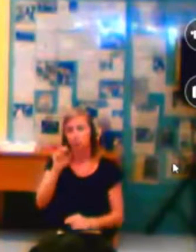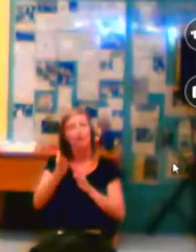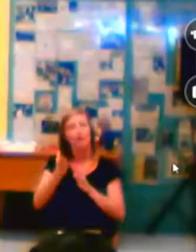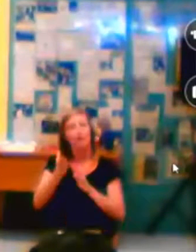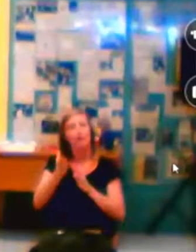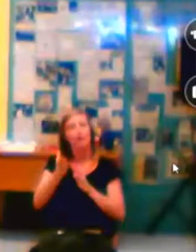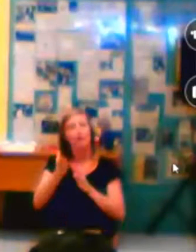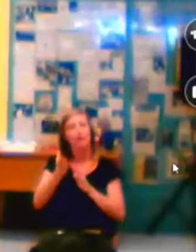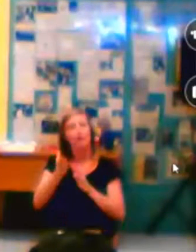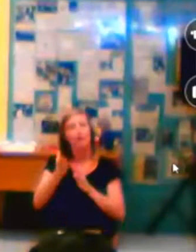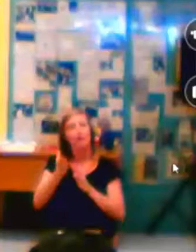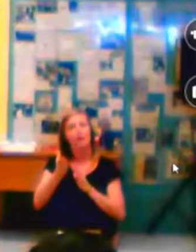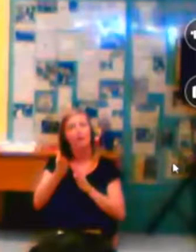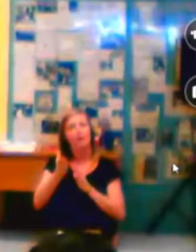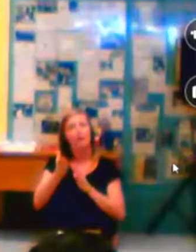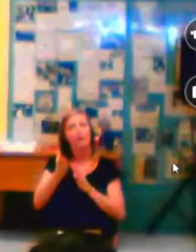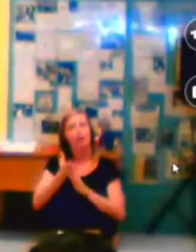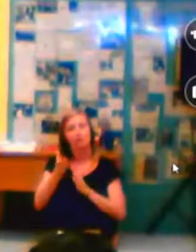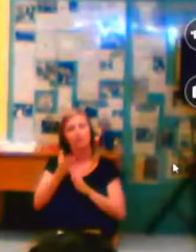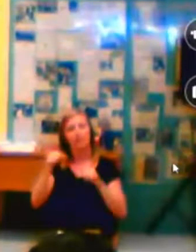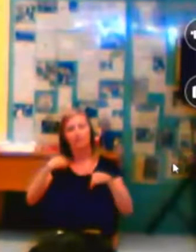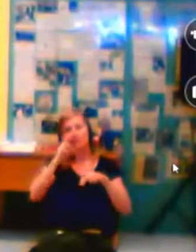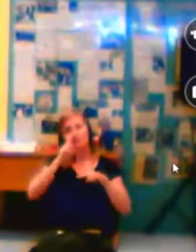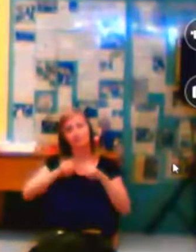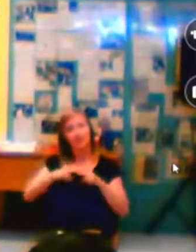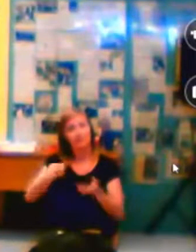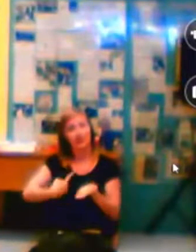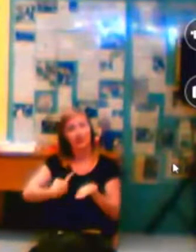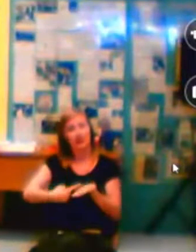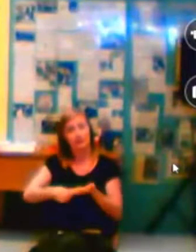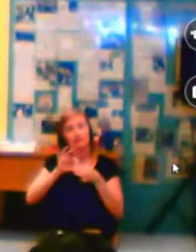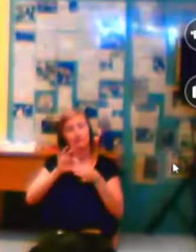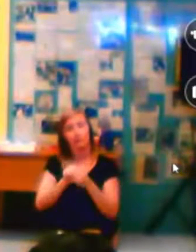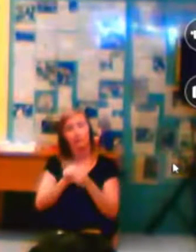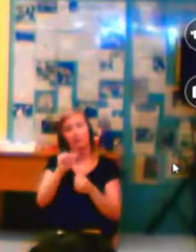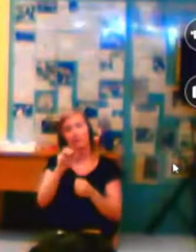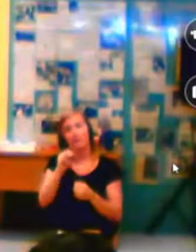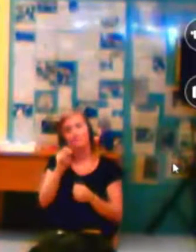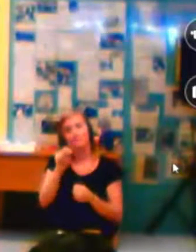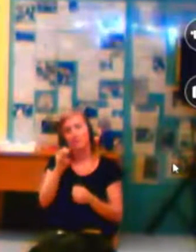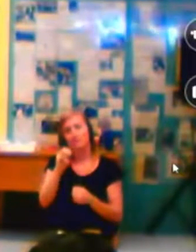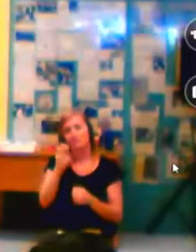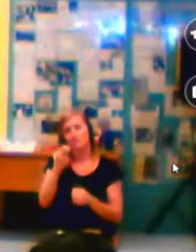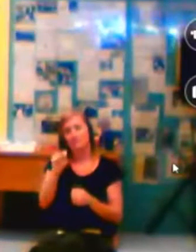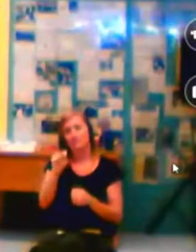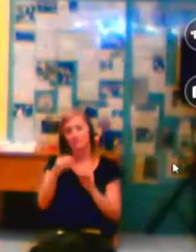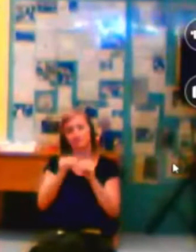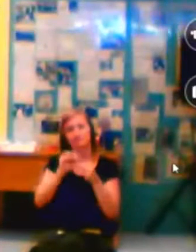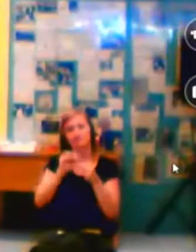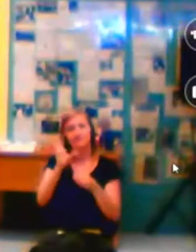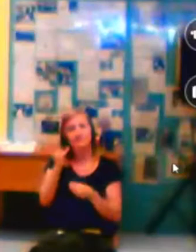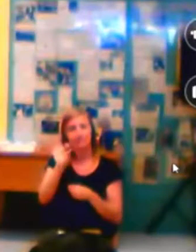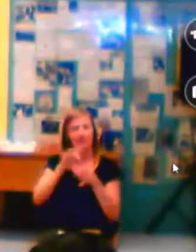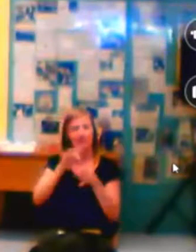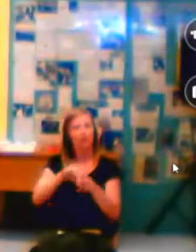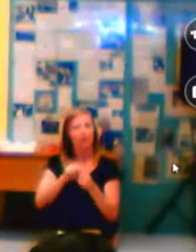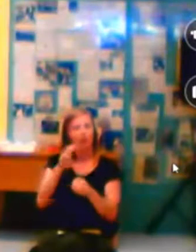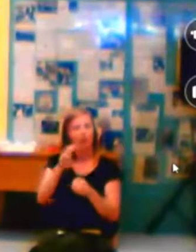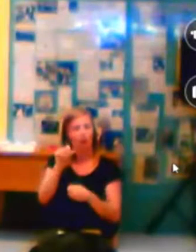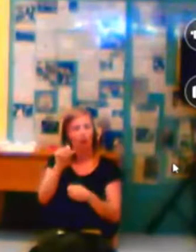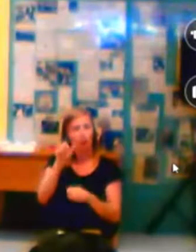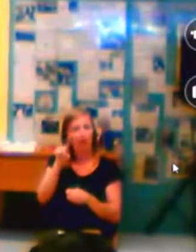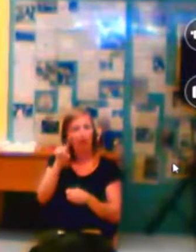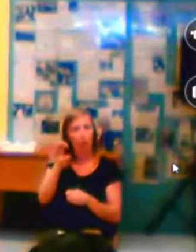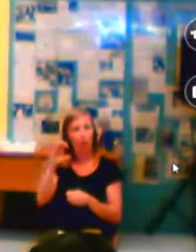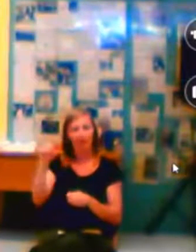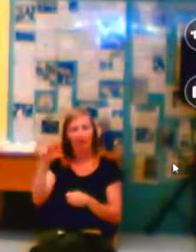We'll get the audio bugs worked out here. Oh, that's way better, way louder. So, hi, everybody. My name's Josh Winkler, and I'm gonna try